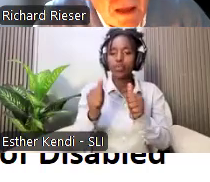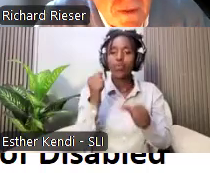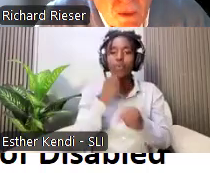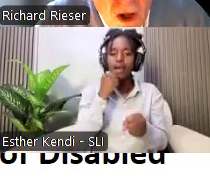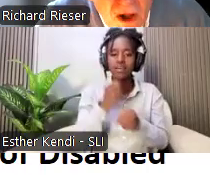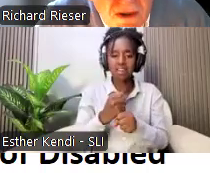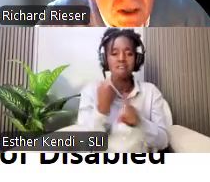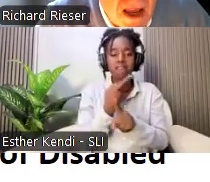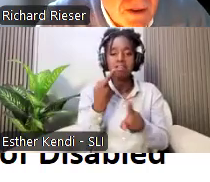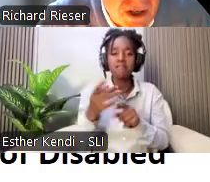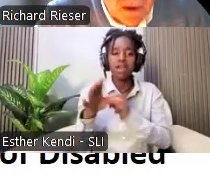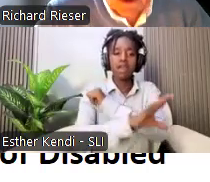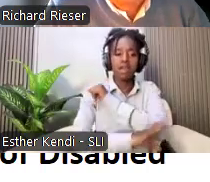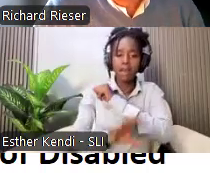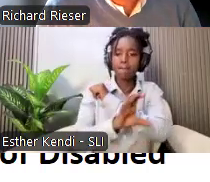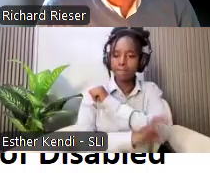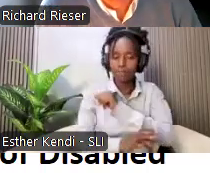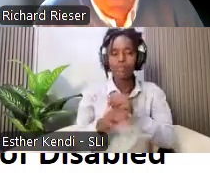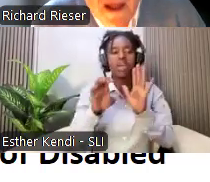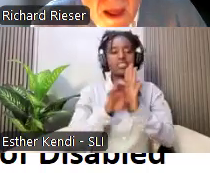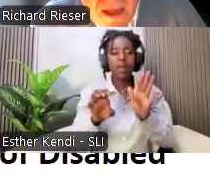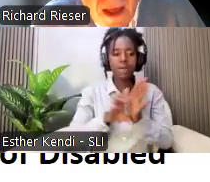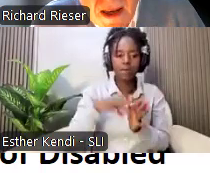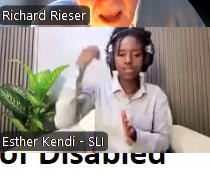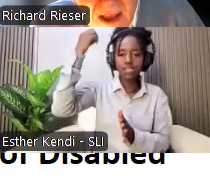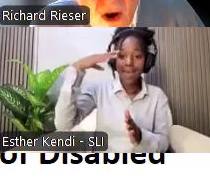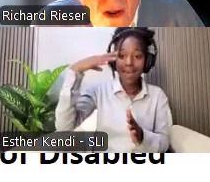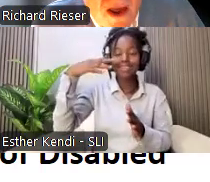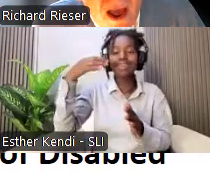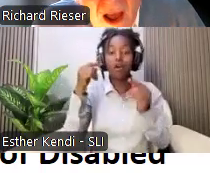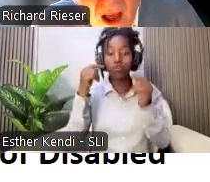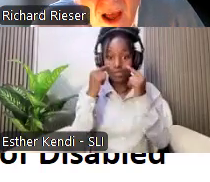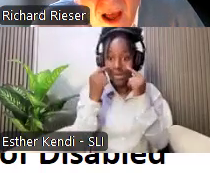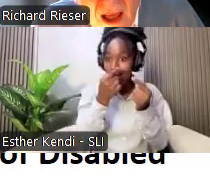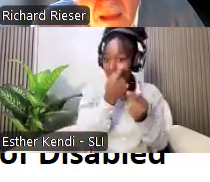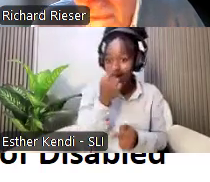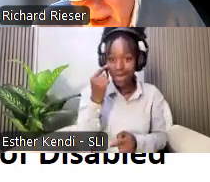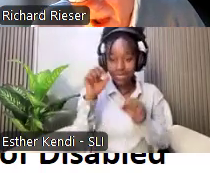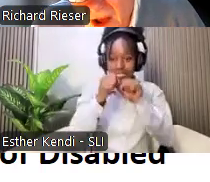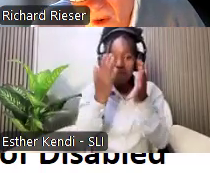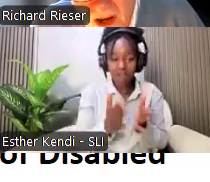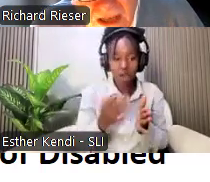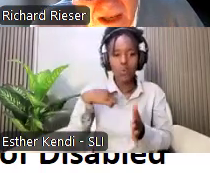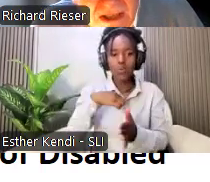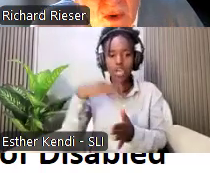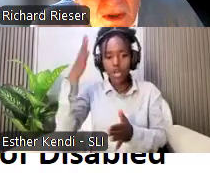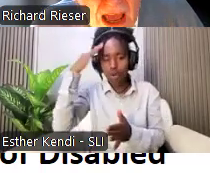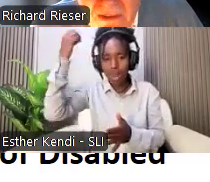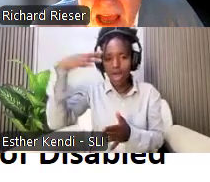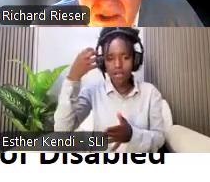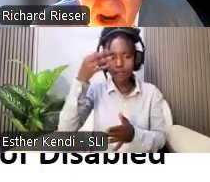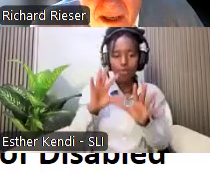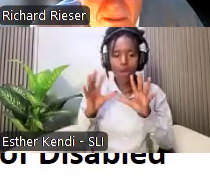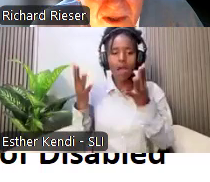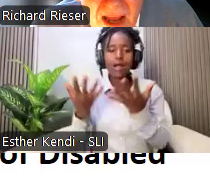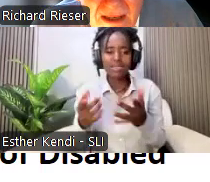A Light for the World, Save the Children, and so on. They take on, and many of our organizations also have